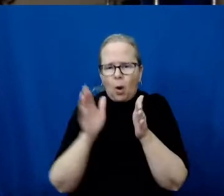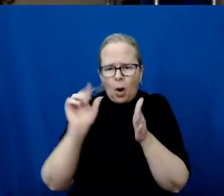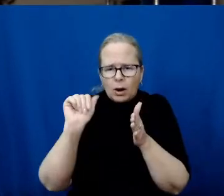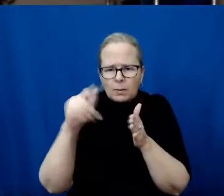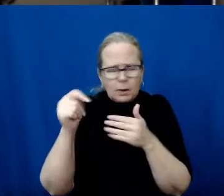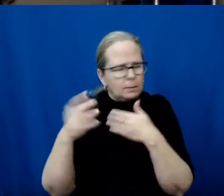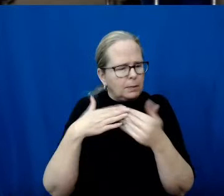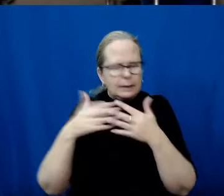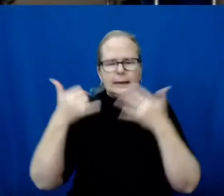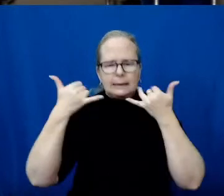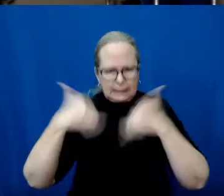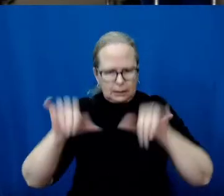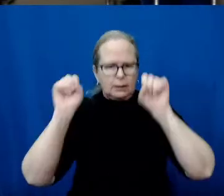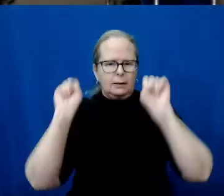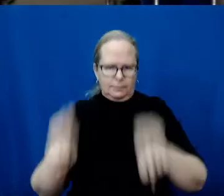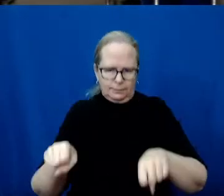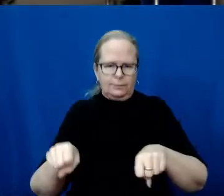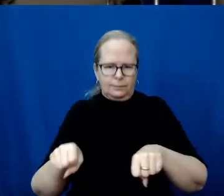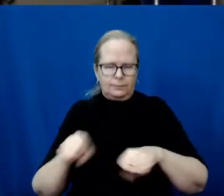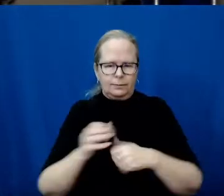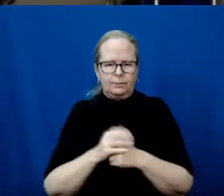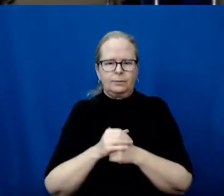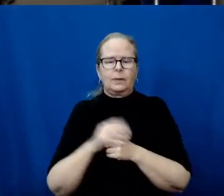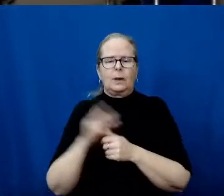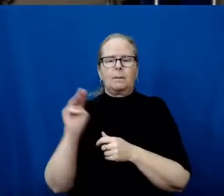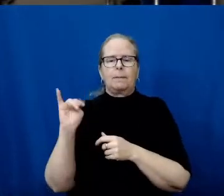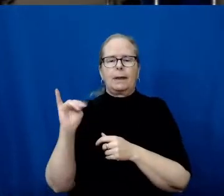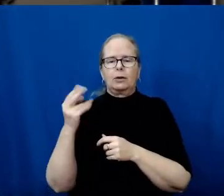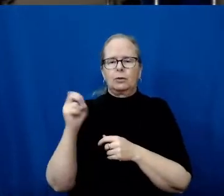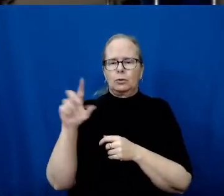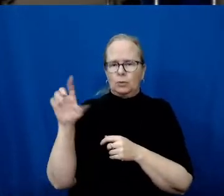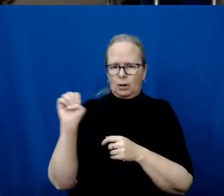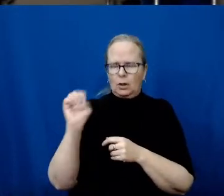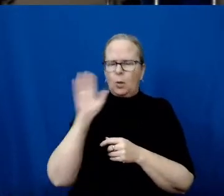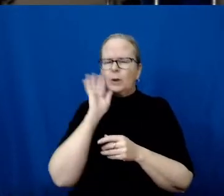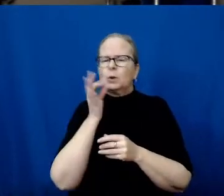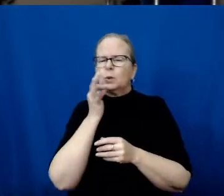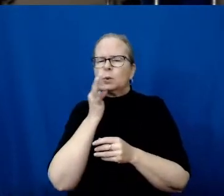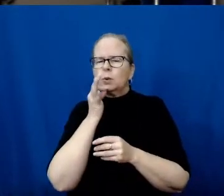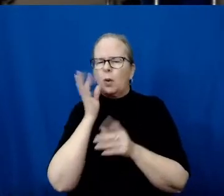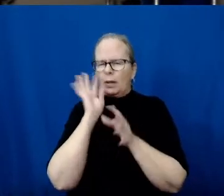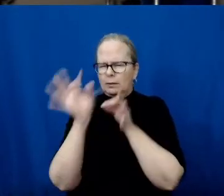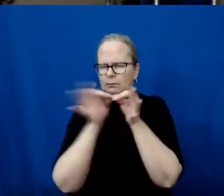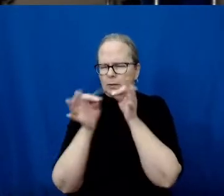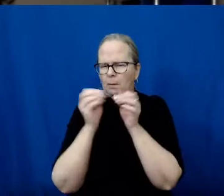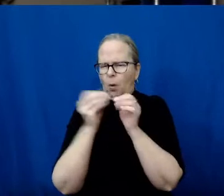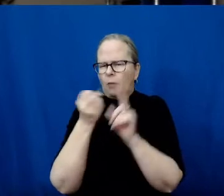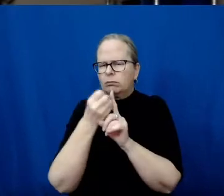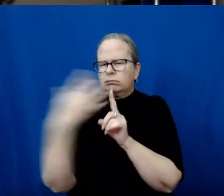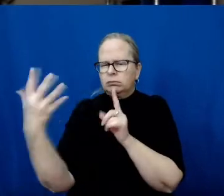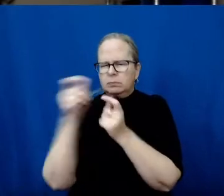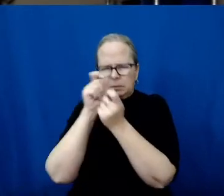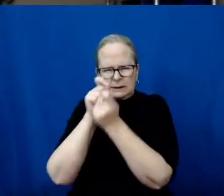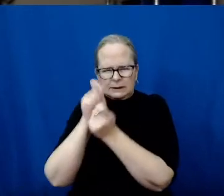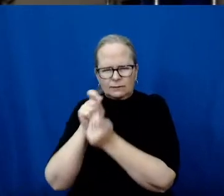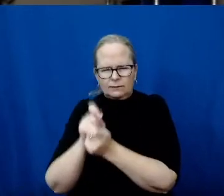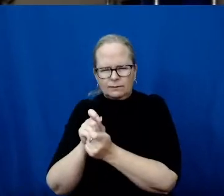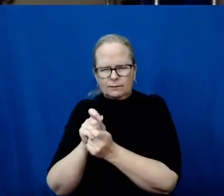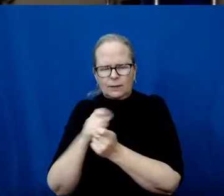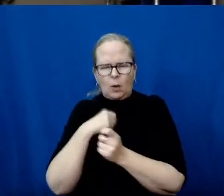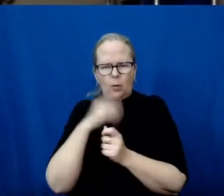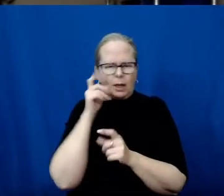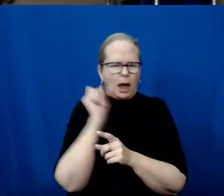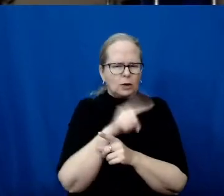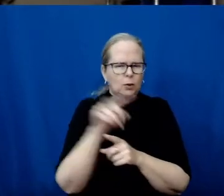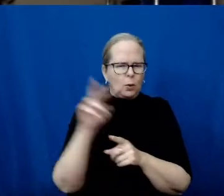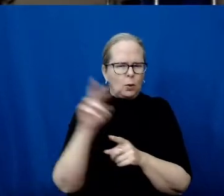those specifics, and I am going to ask Robert to share some schematics and ways that configurations can happen, as well as look